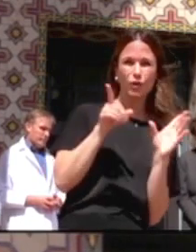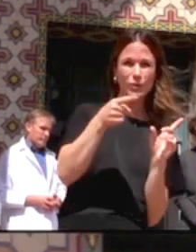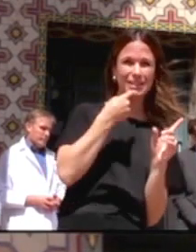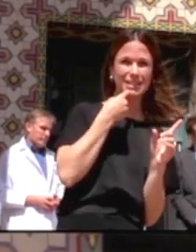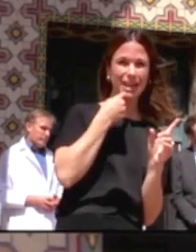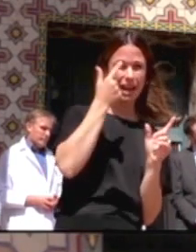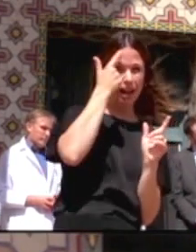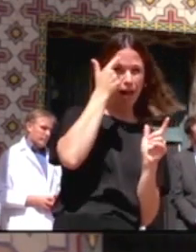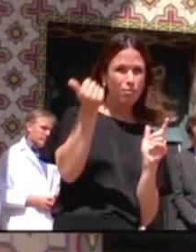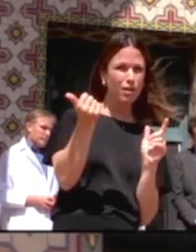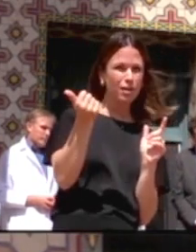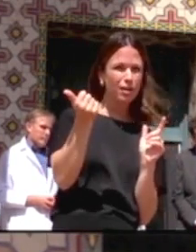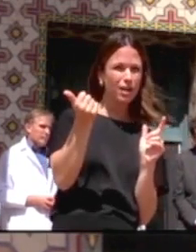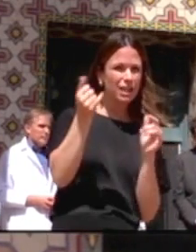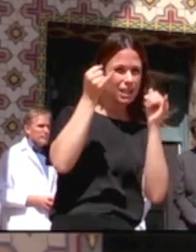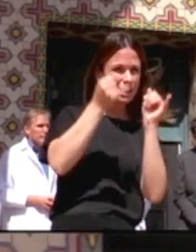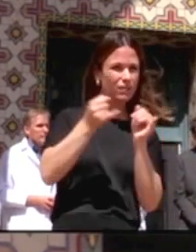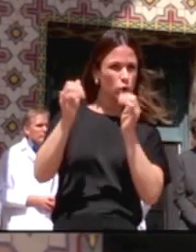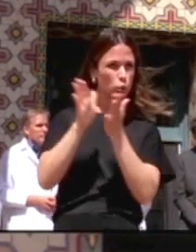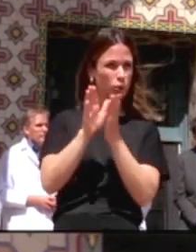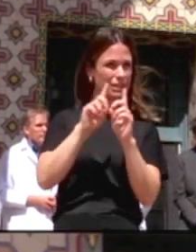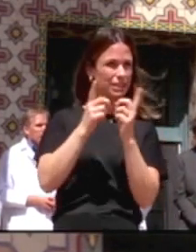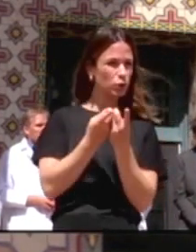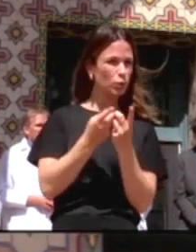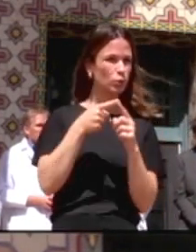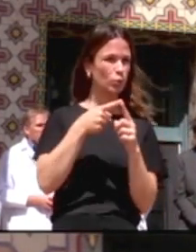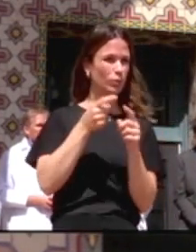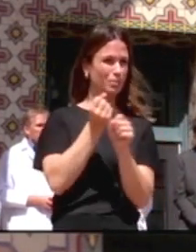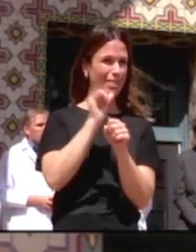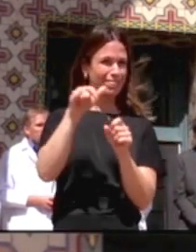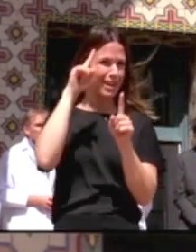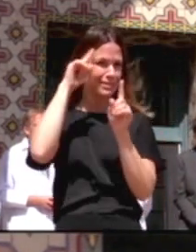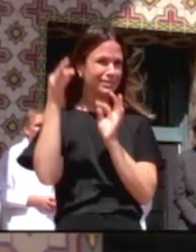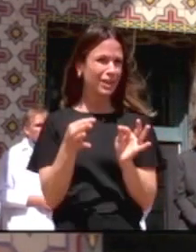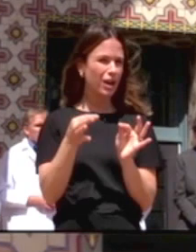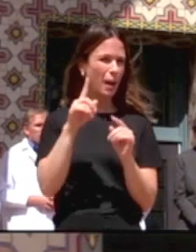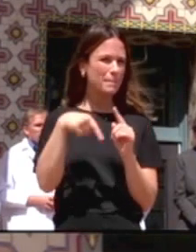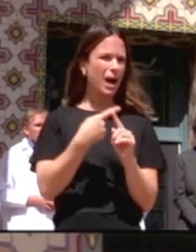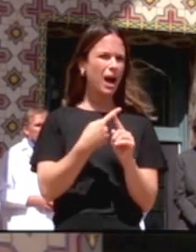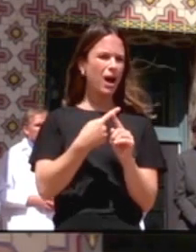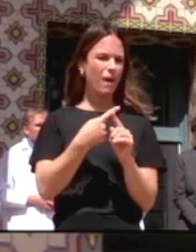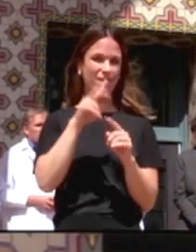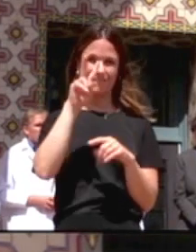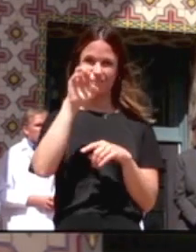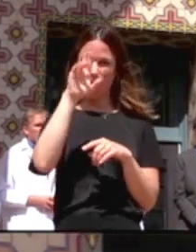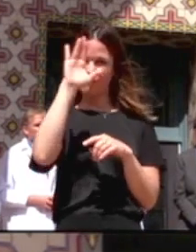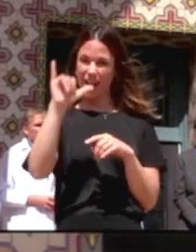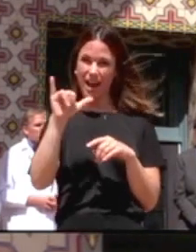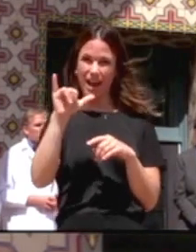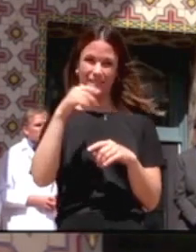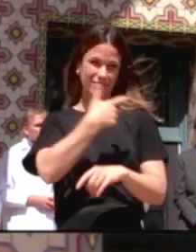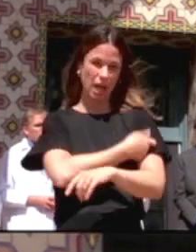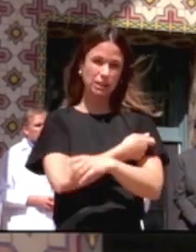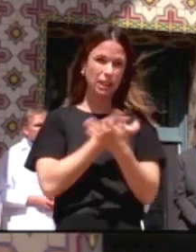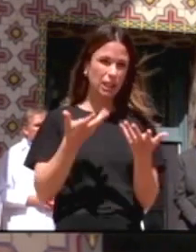to the individual school district to make that determination about verifying vaccinations?